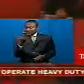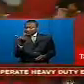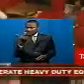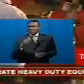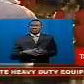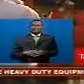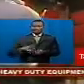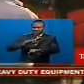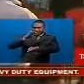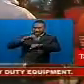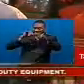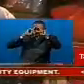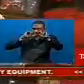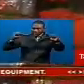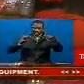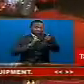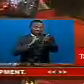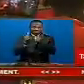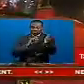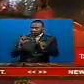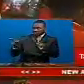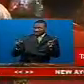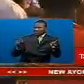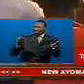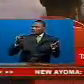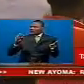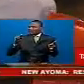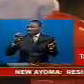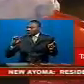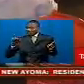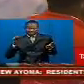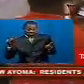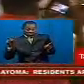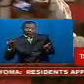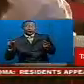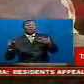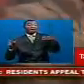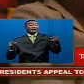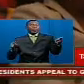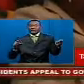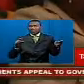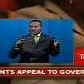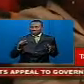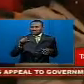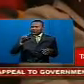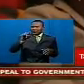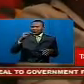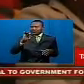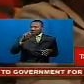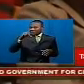The position for national president was contested by Nene Abayatei Amegache and Madame Philippa